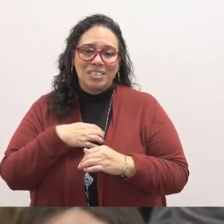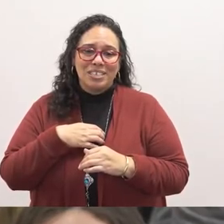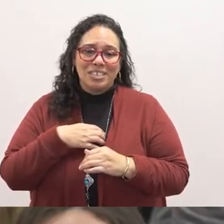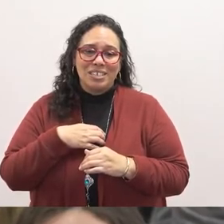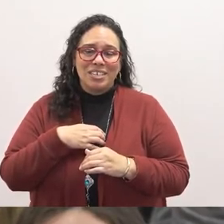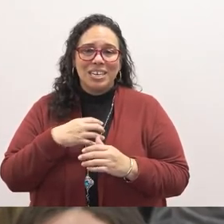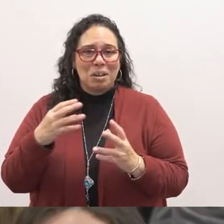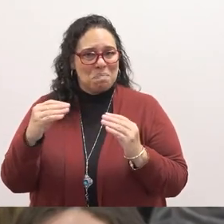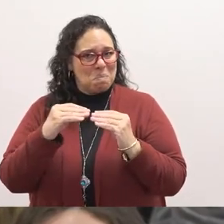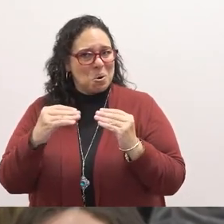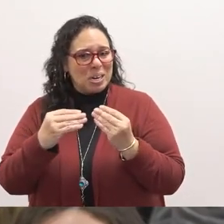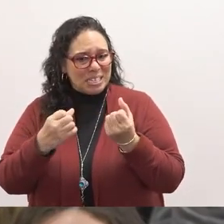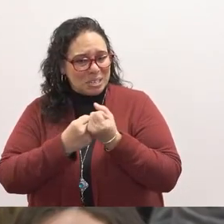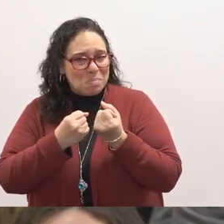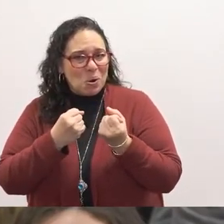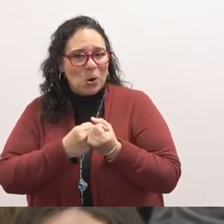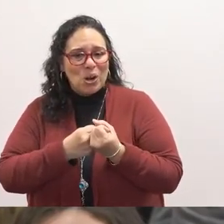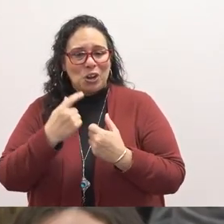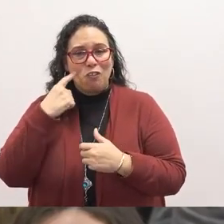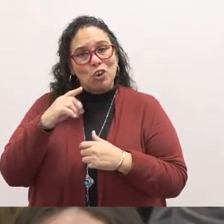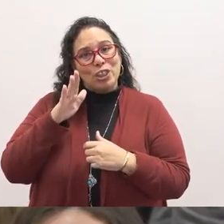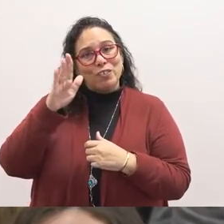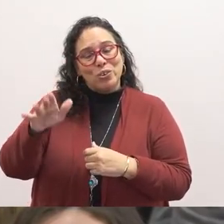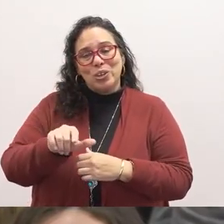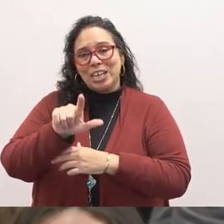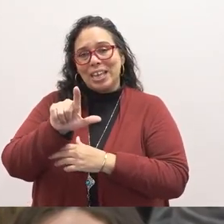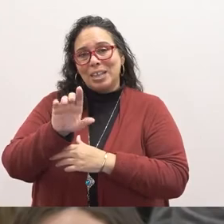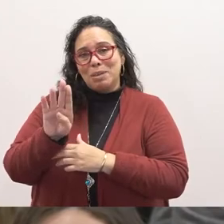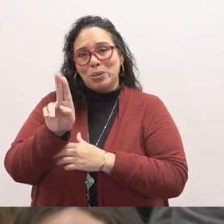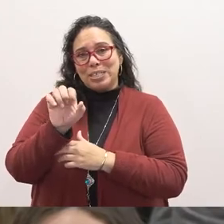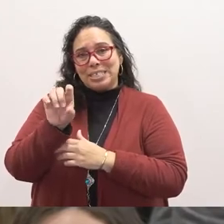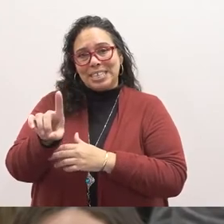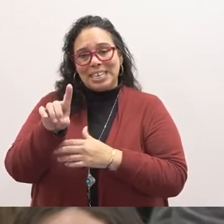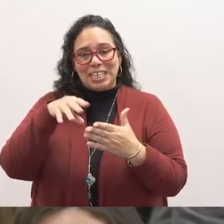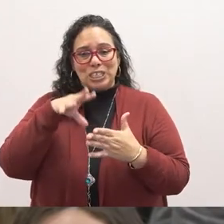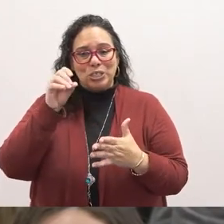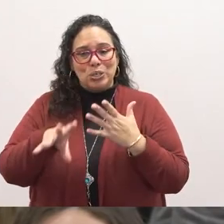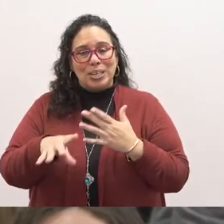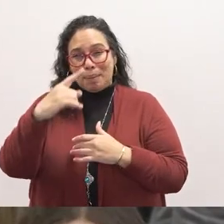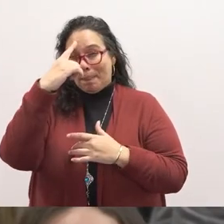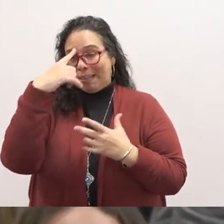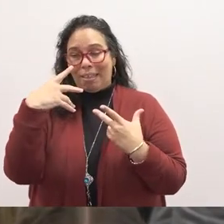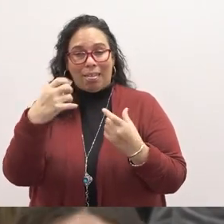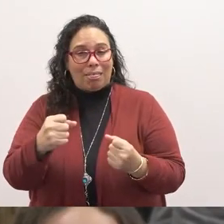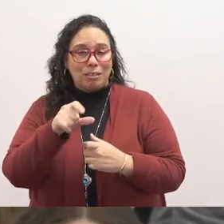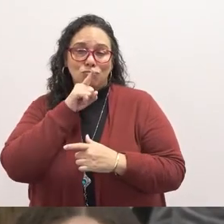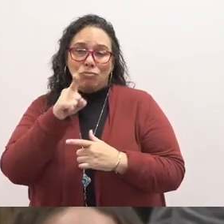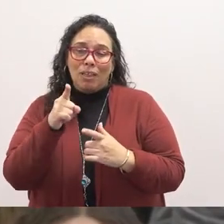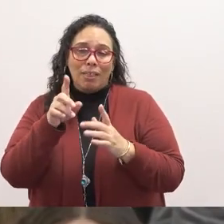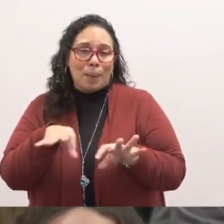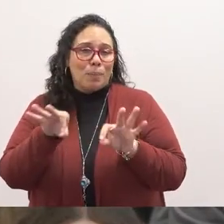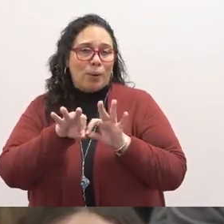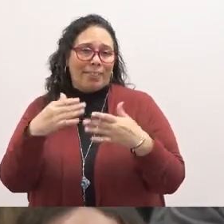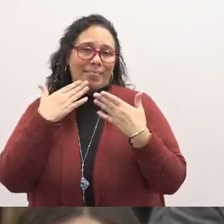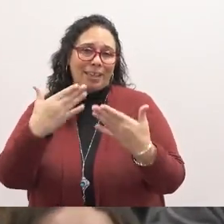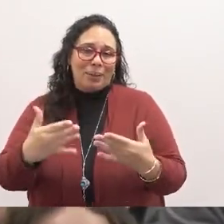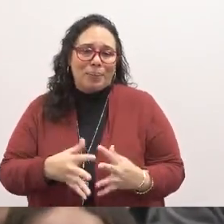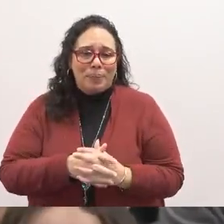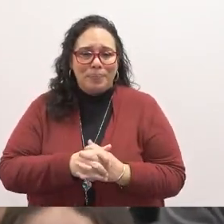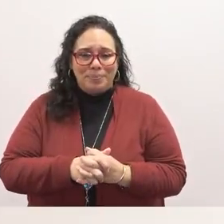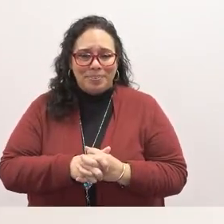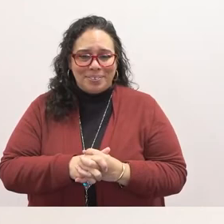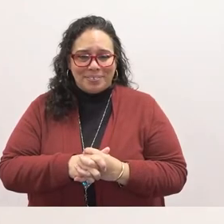more support for the future of LBUSD students because our mental health is really important. Thank you.